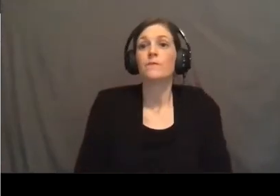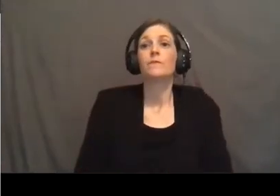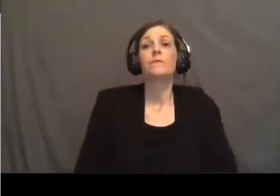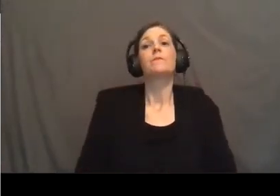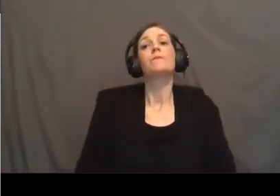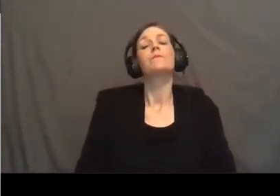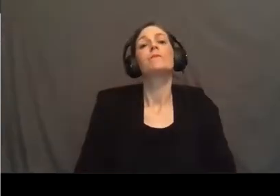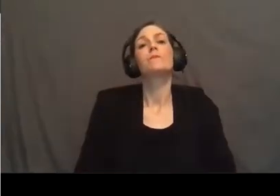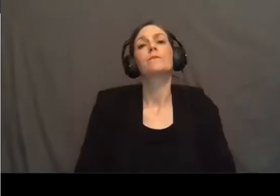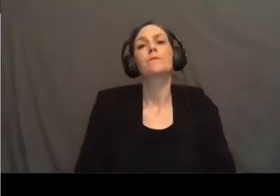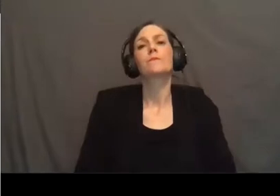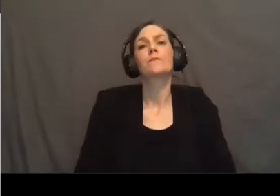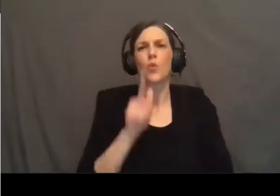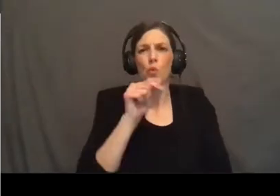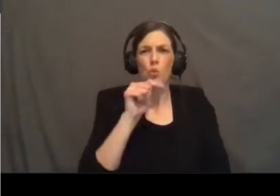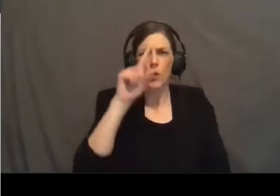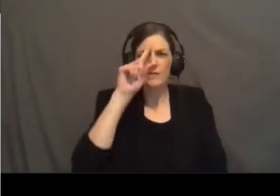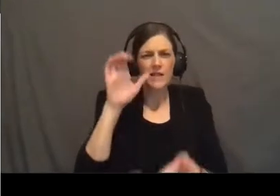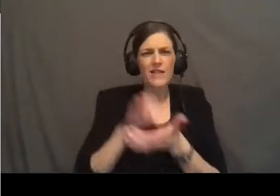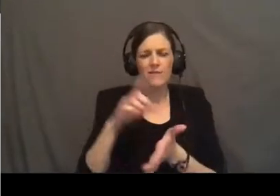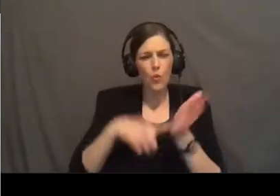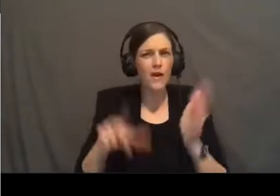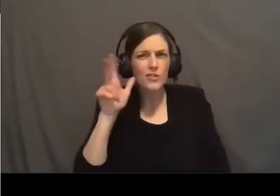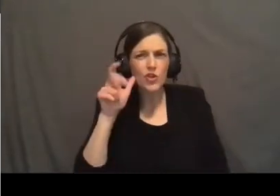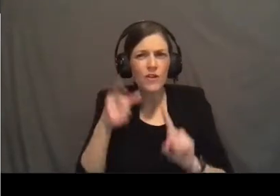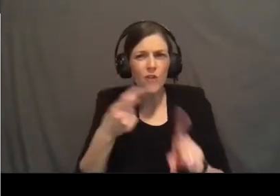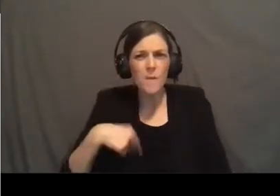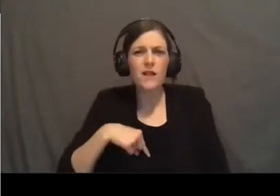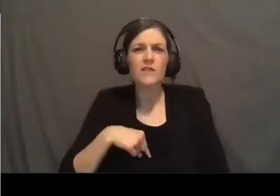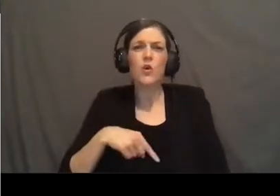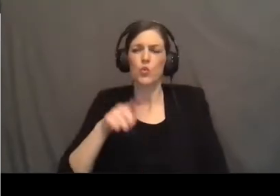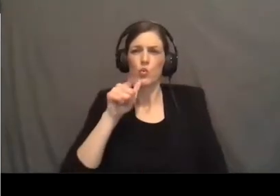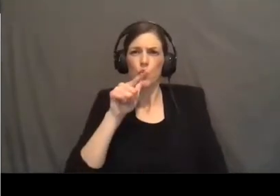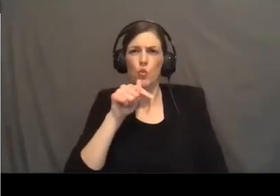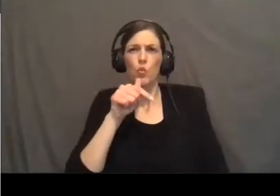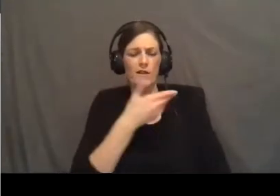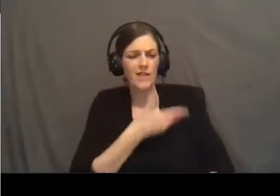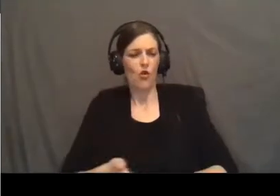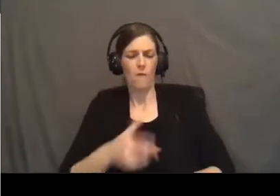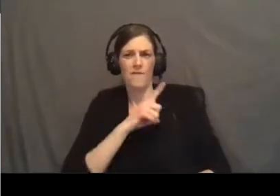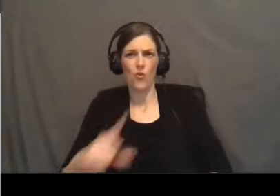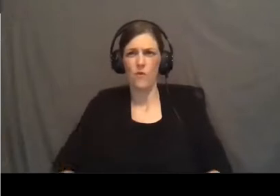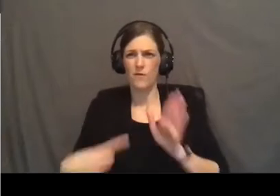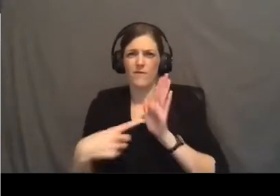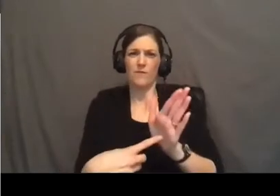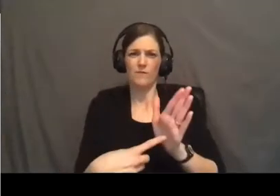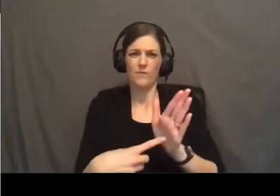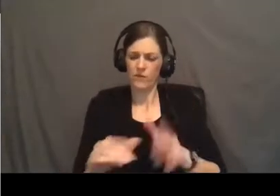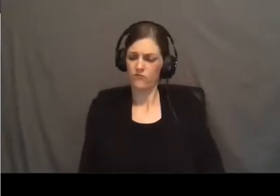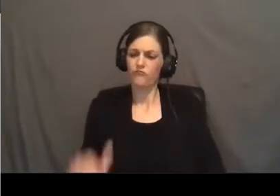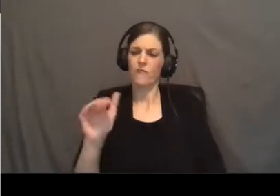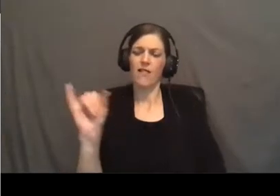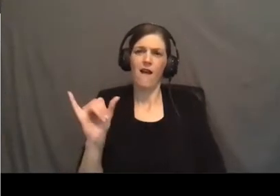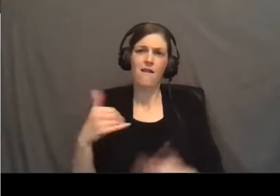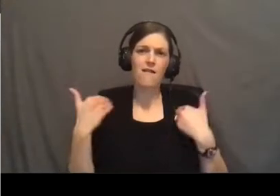Who has believed what he has heard from us? And to whom has the arm of the Lord been revealed? For he grew up before him like a young